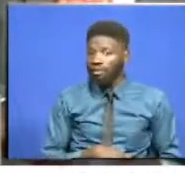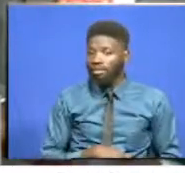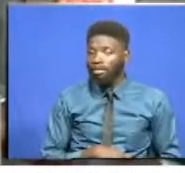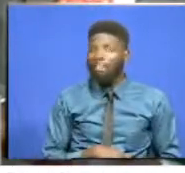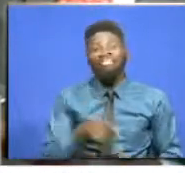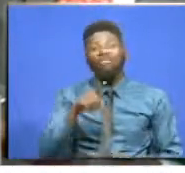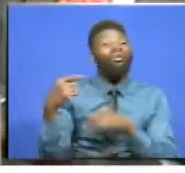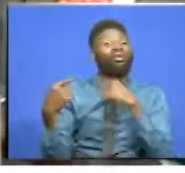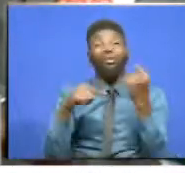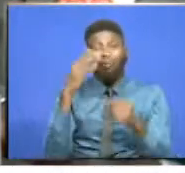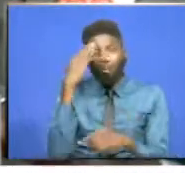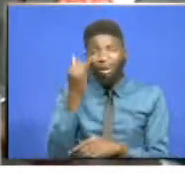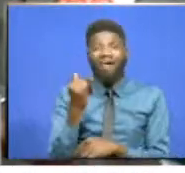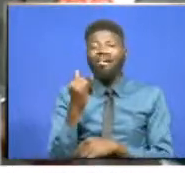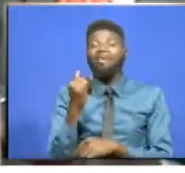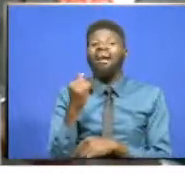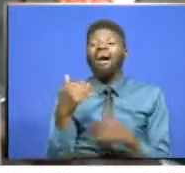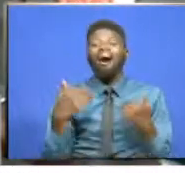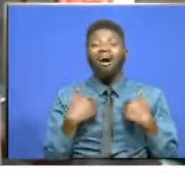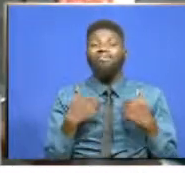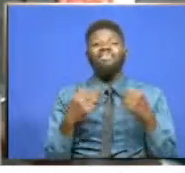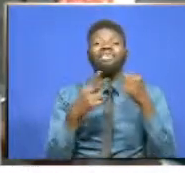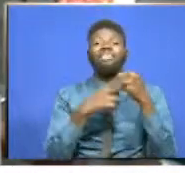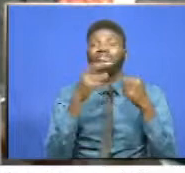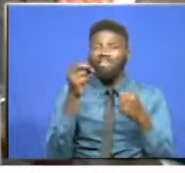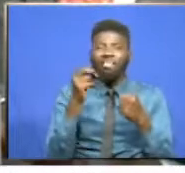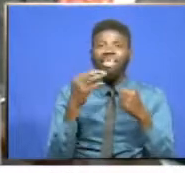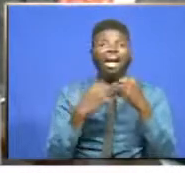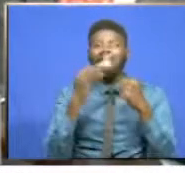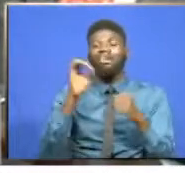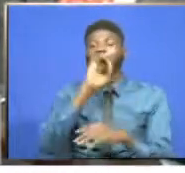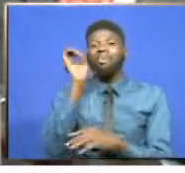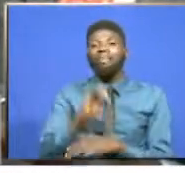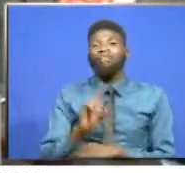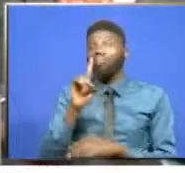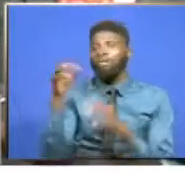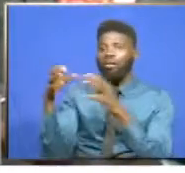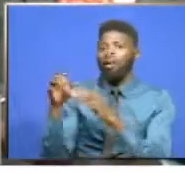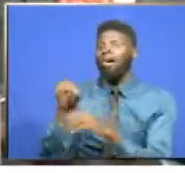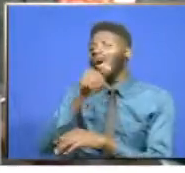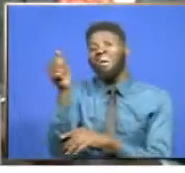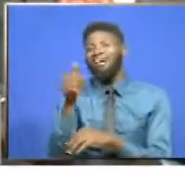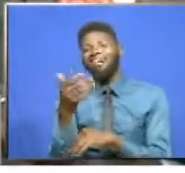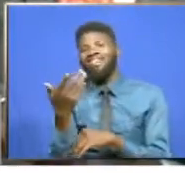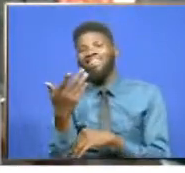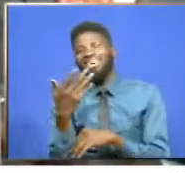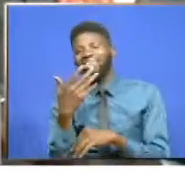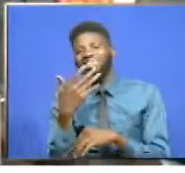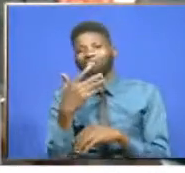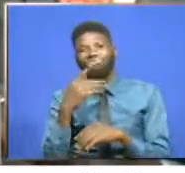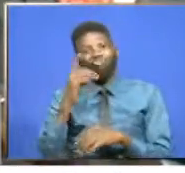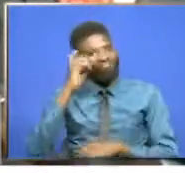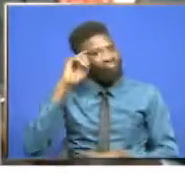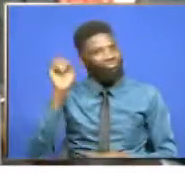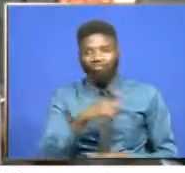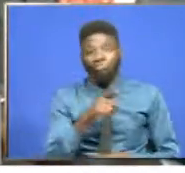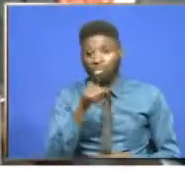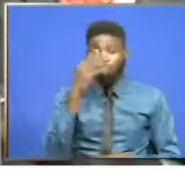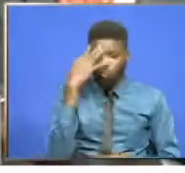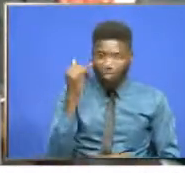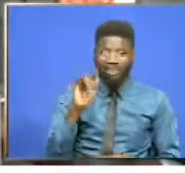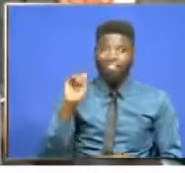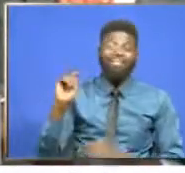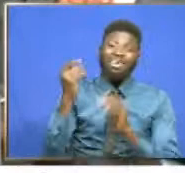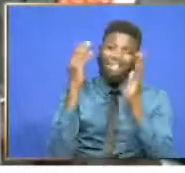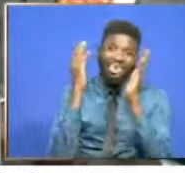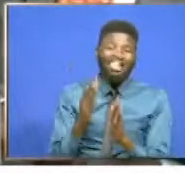70% of the position, or 80% to one party, and then the others can go to hell. That is why Kenyans fight. We don't distribute resources, don't distribute